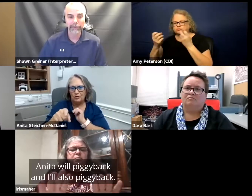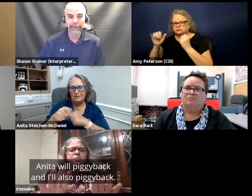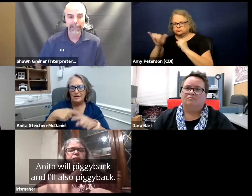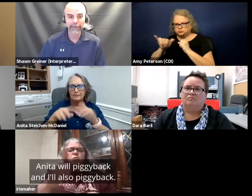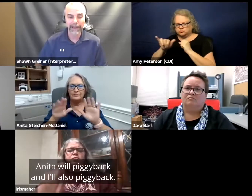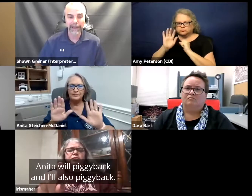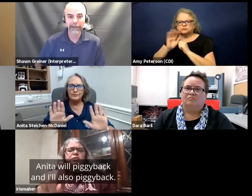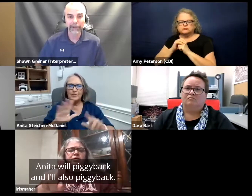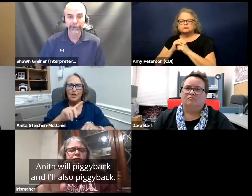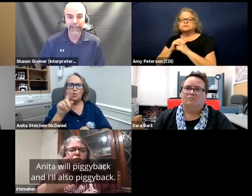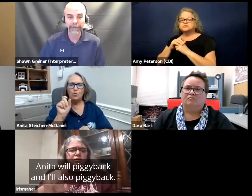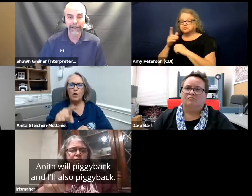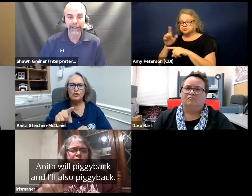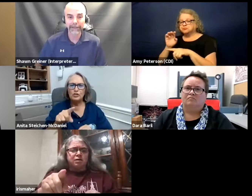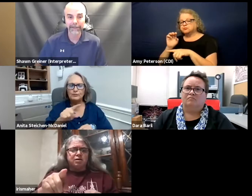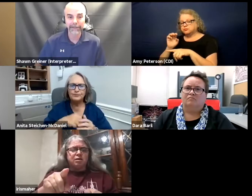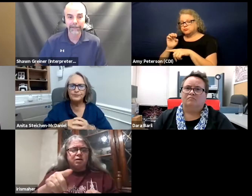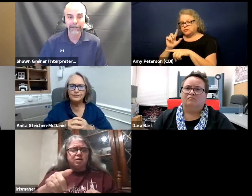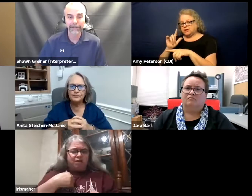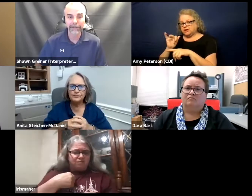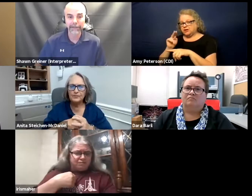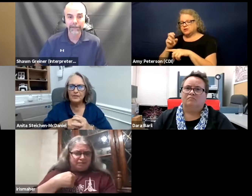Anita will piggyback and I'll also piggyback.